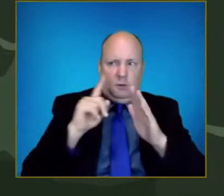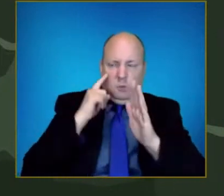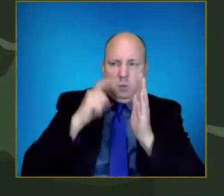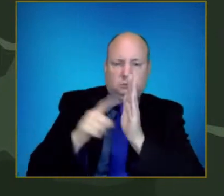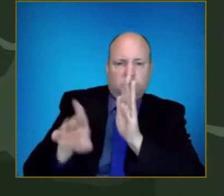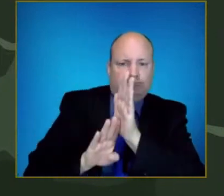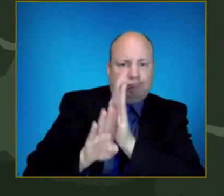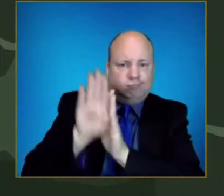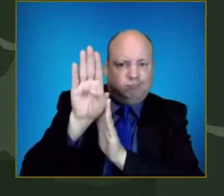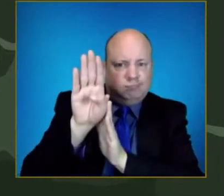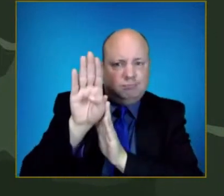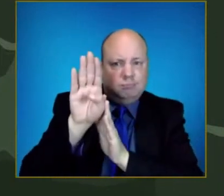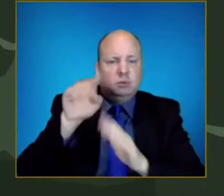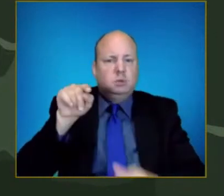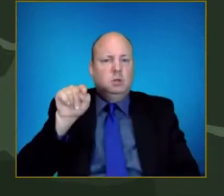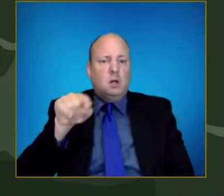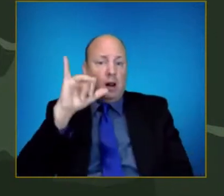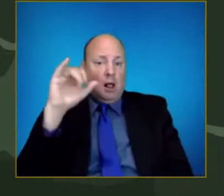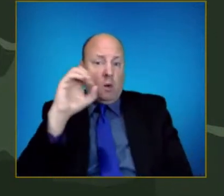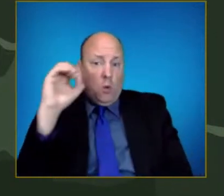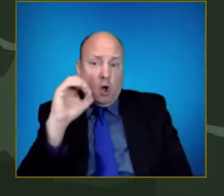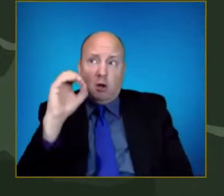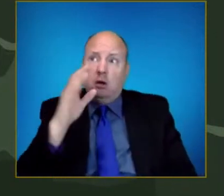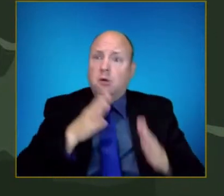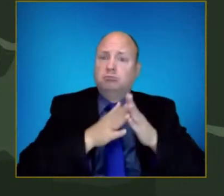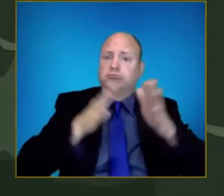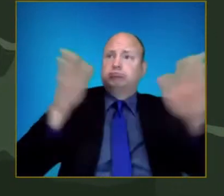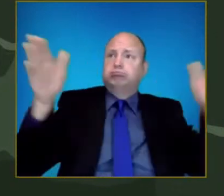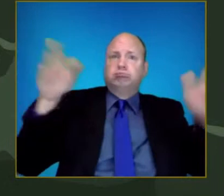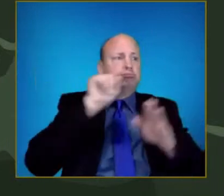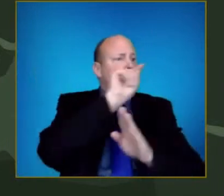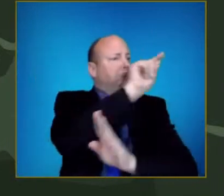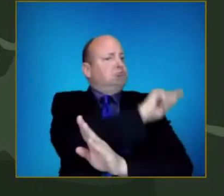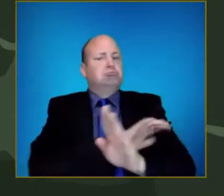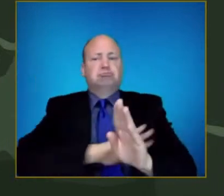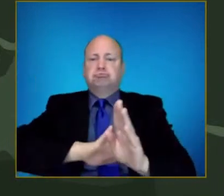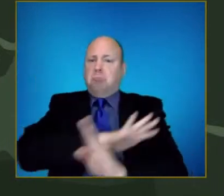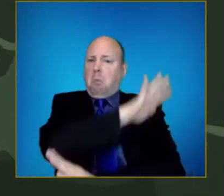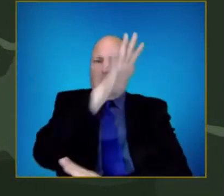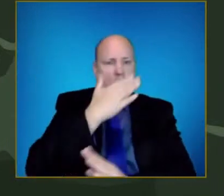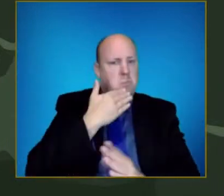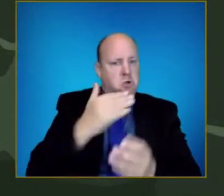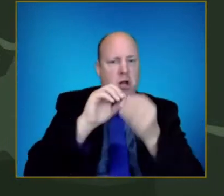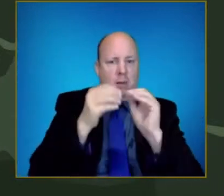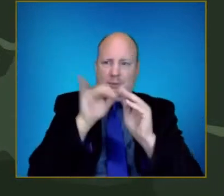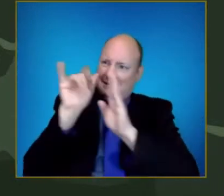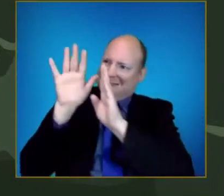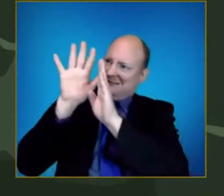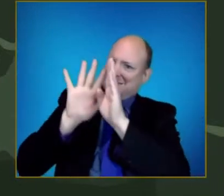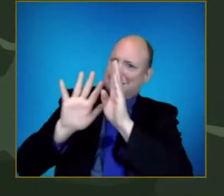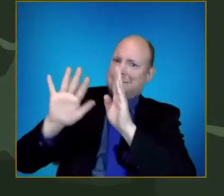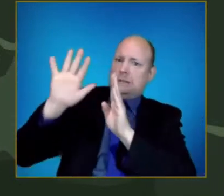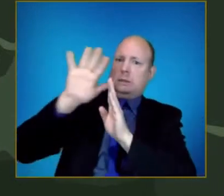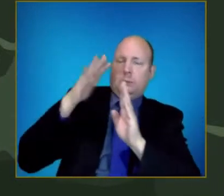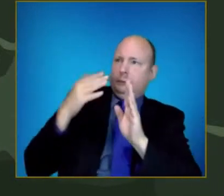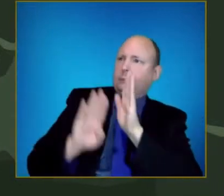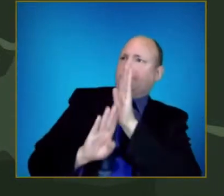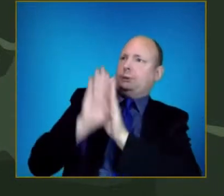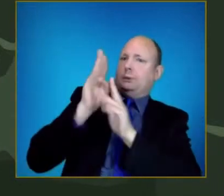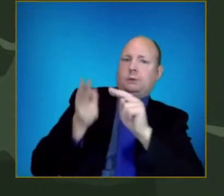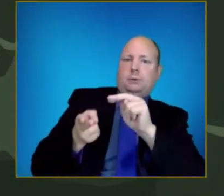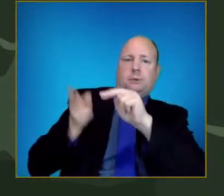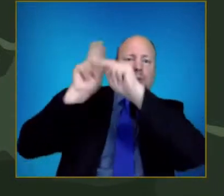the Willamette Valley and sharply declining from extraordinarily high numbers in places